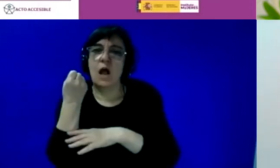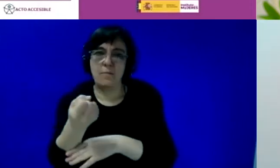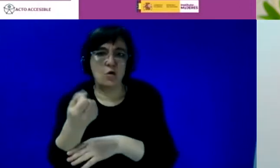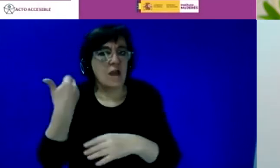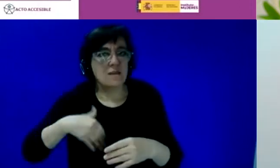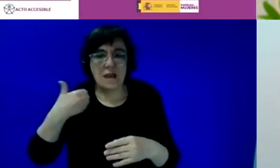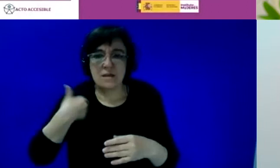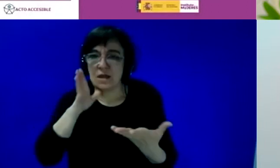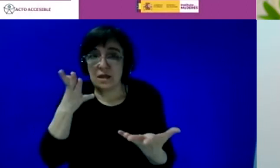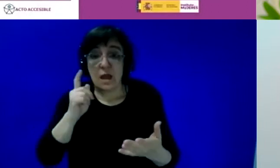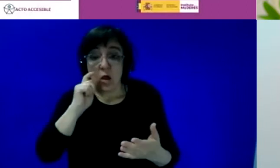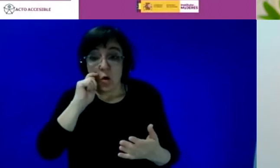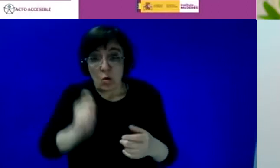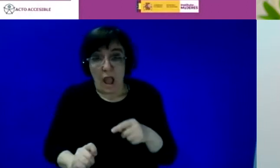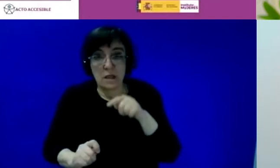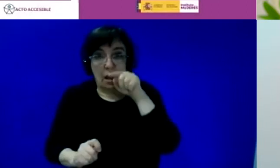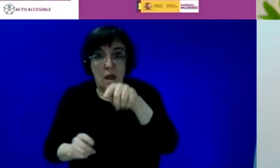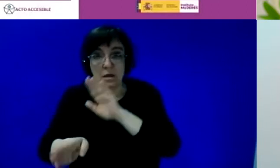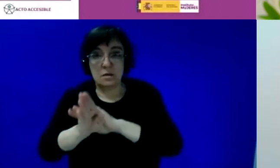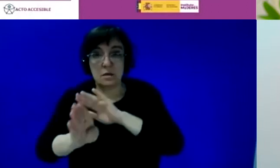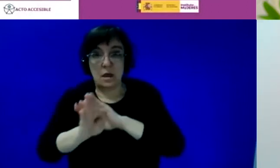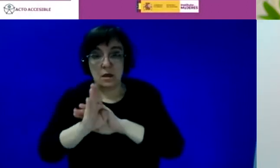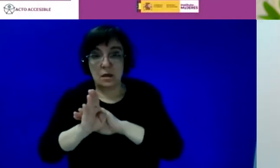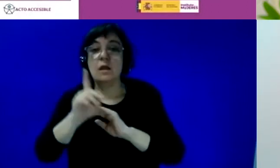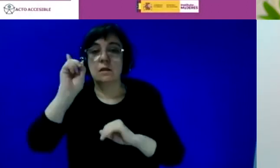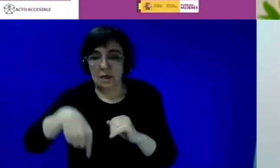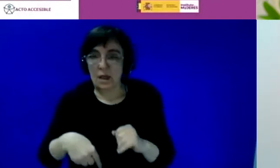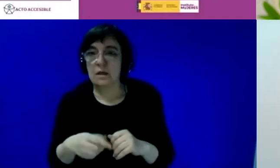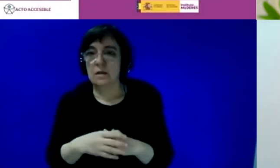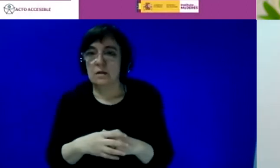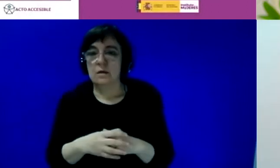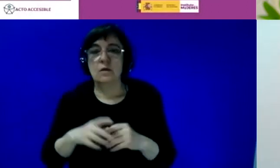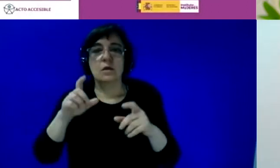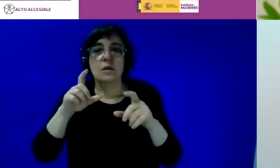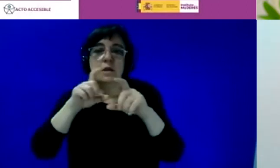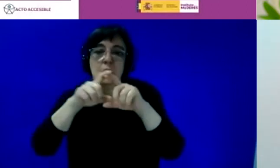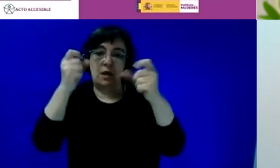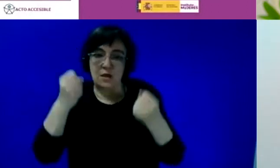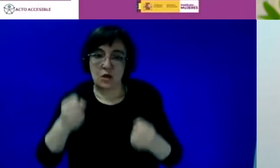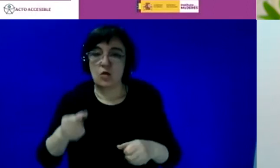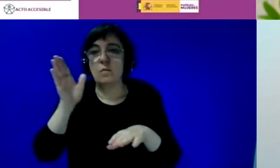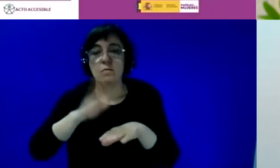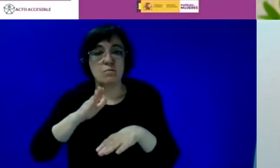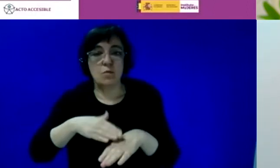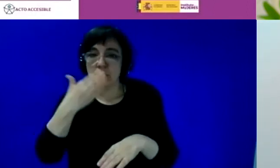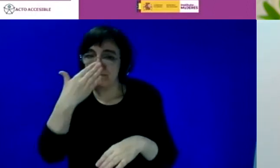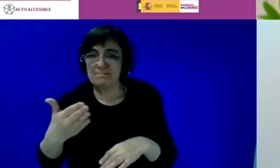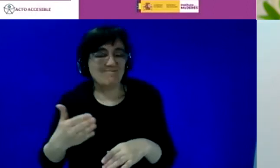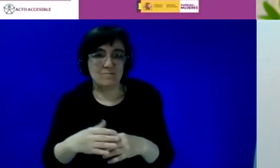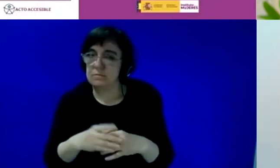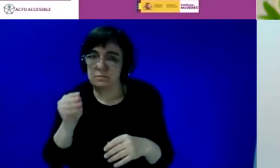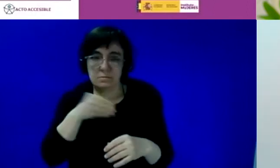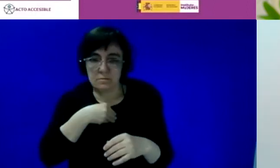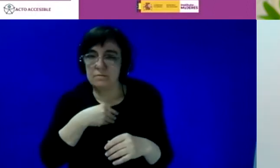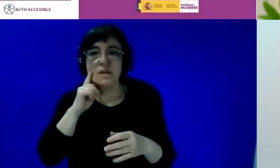also in institutions, because unfortunately, about most of the institutions